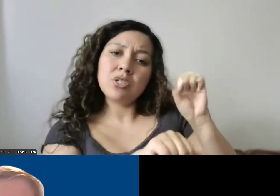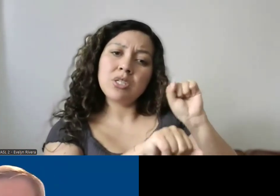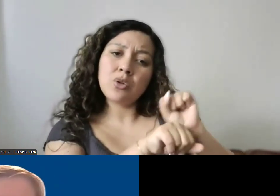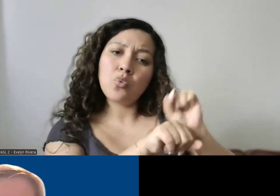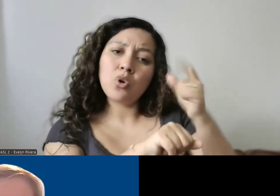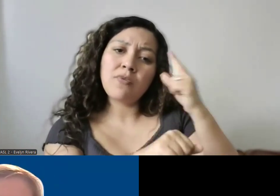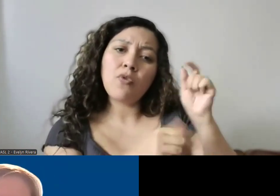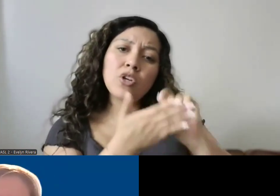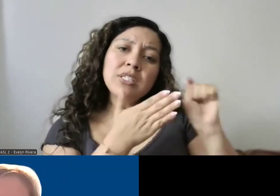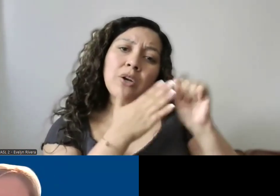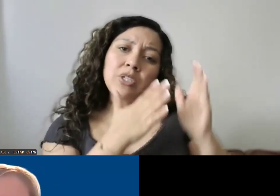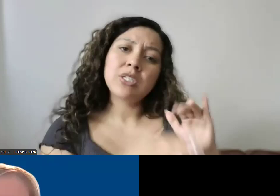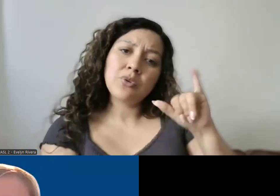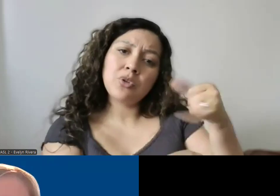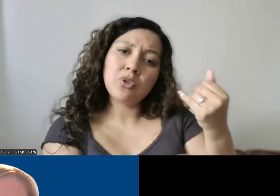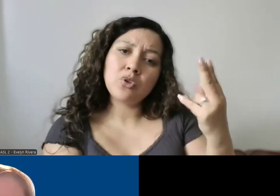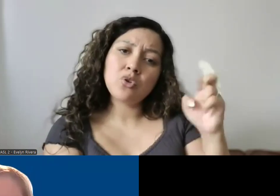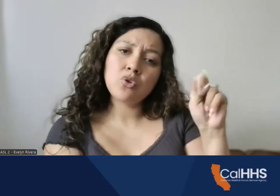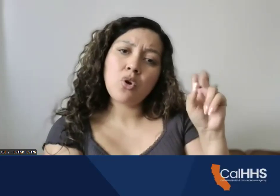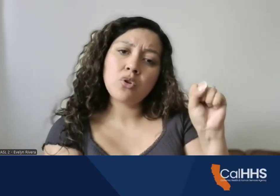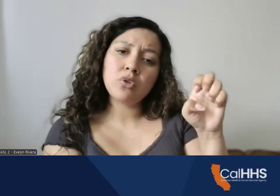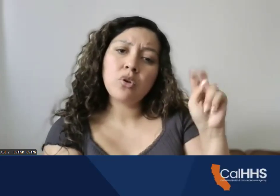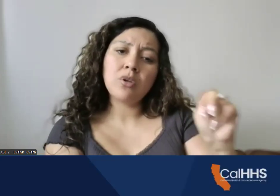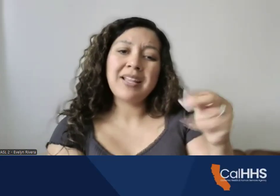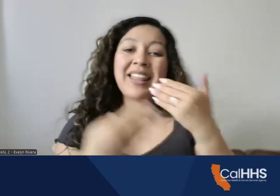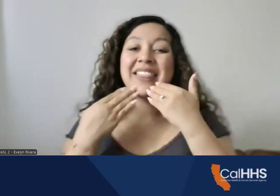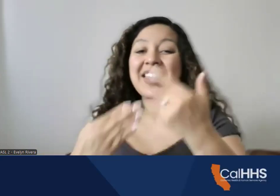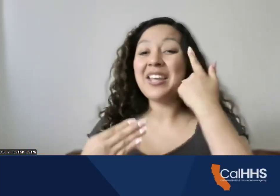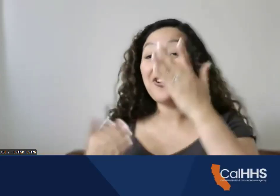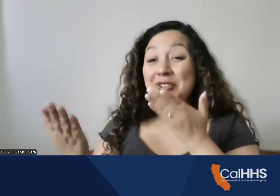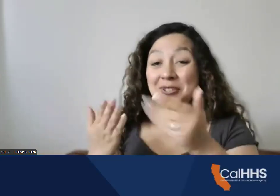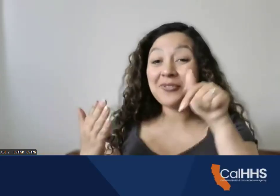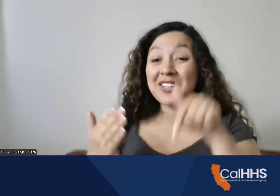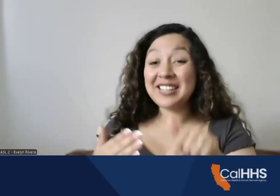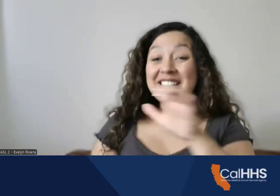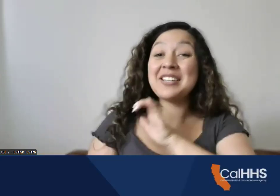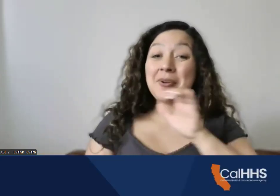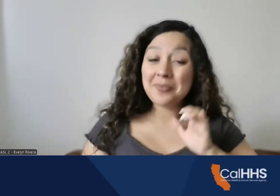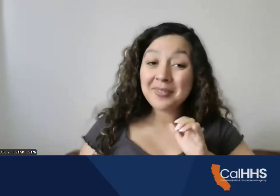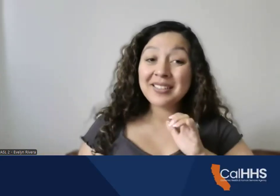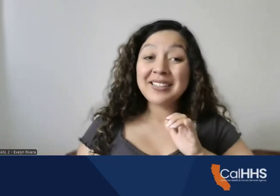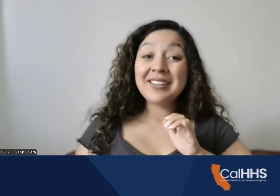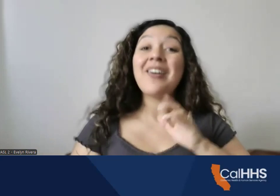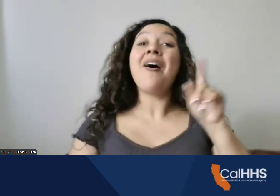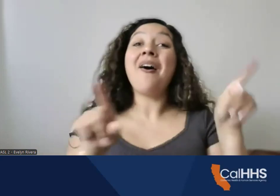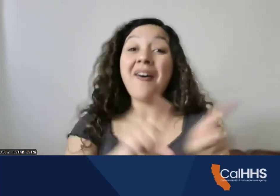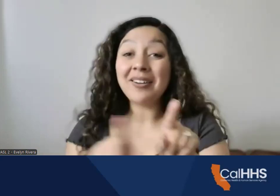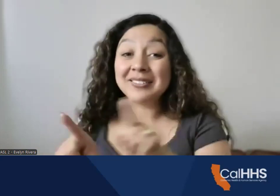Secretary Johnson. Julie, thank you for your service to this committee. And we're joined today by a